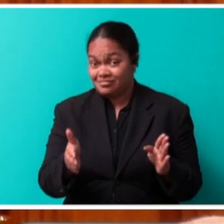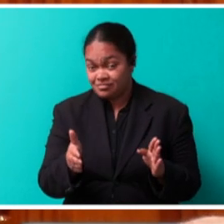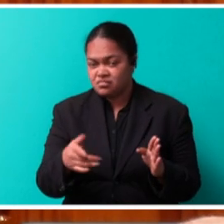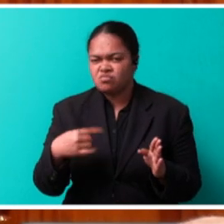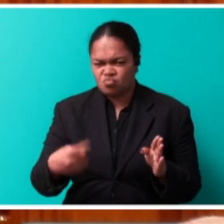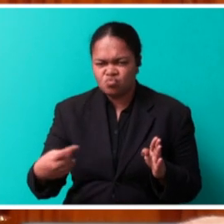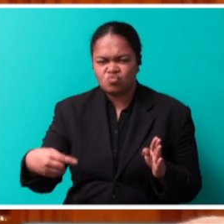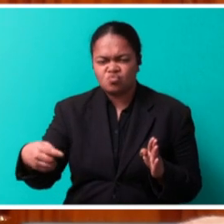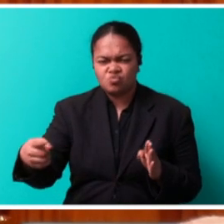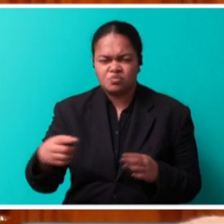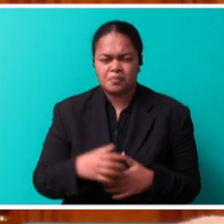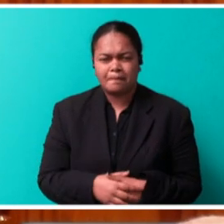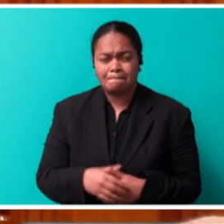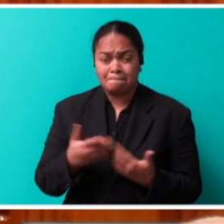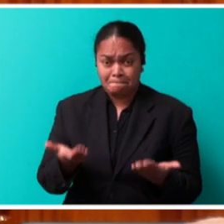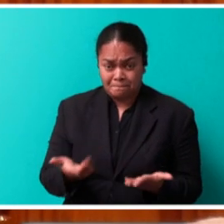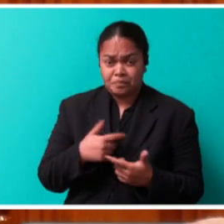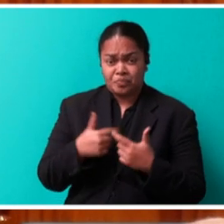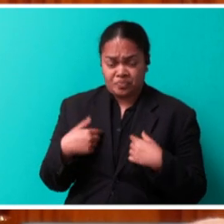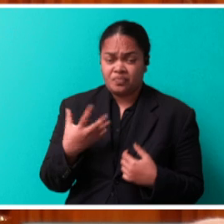continues. Currently, we have around